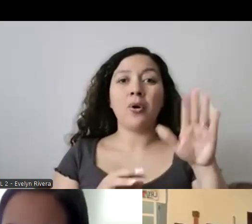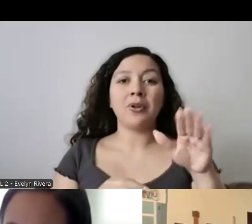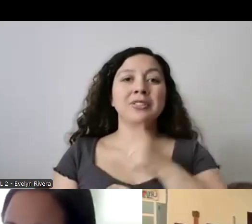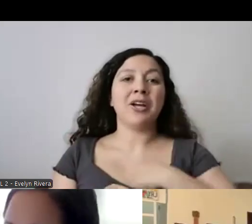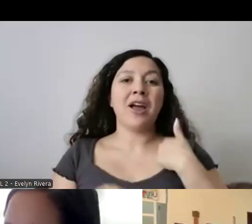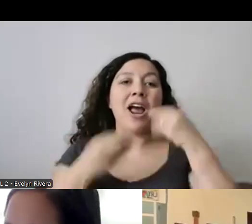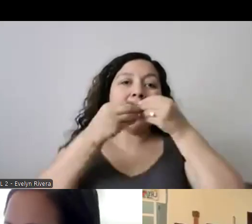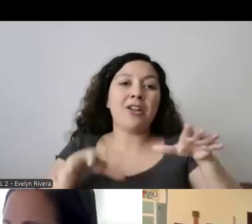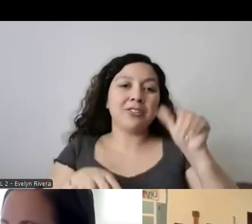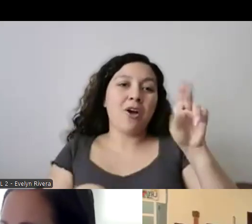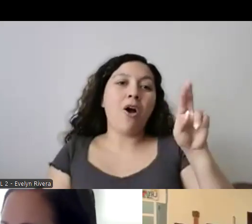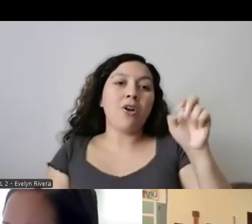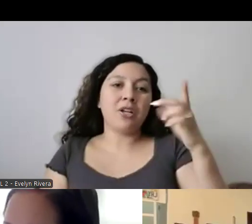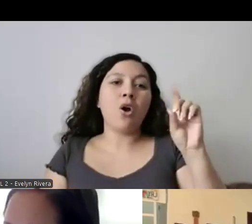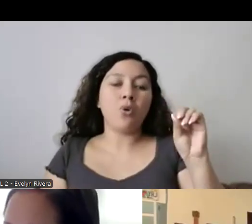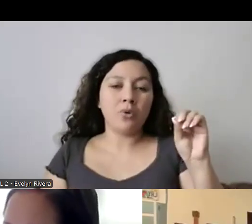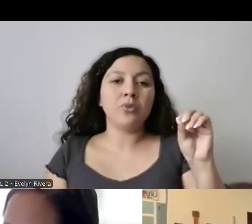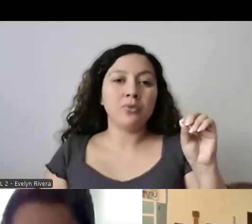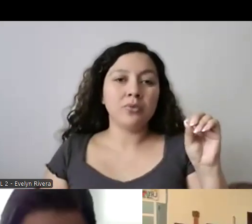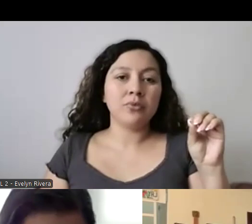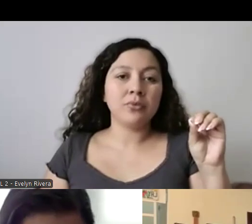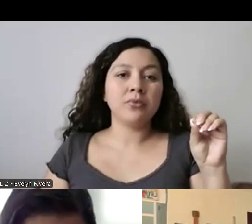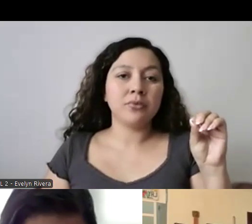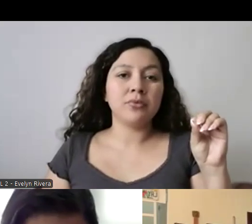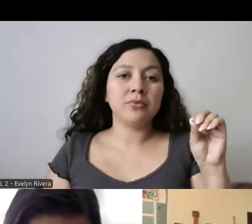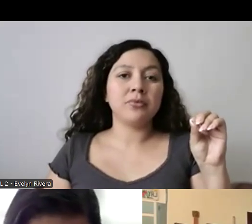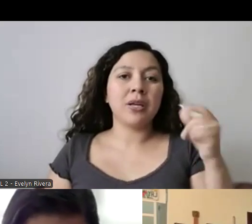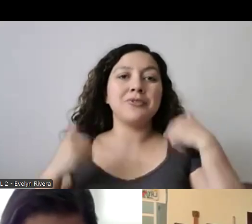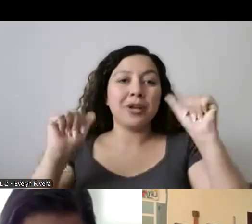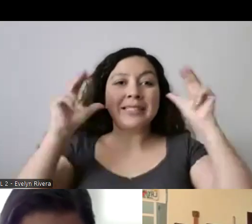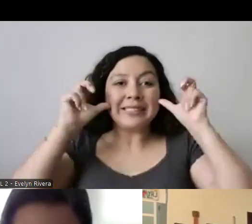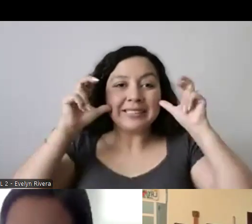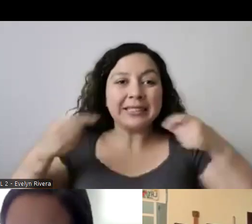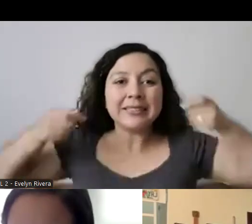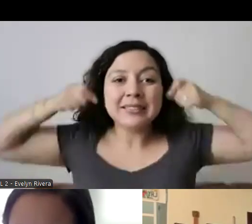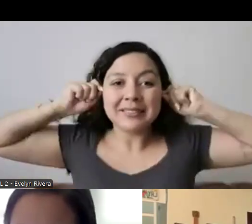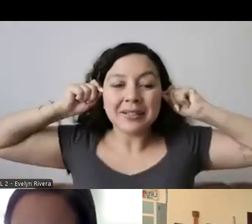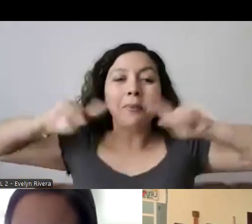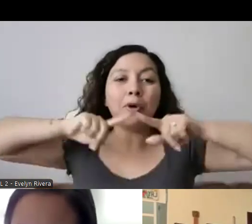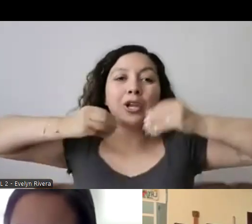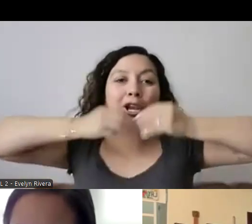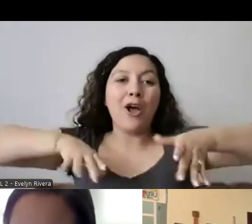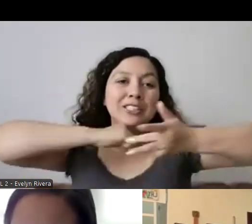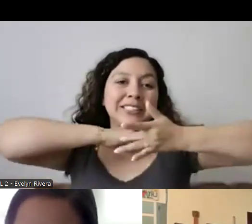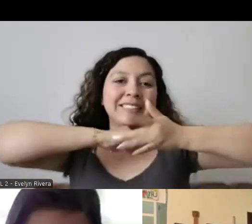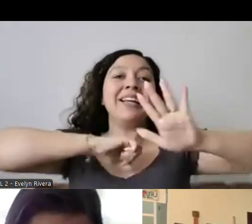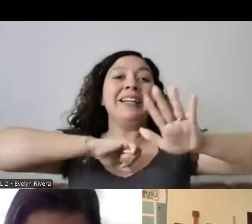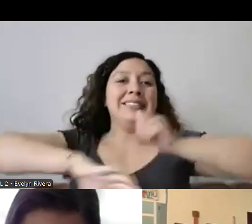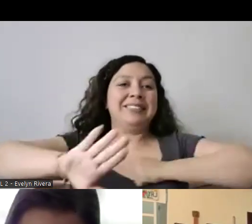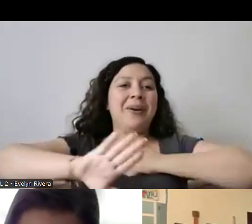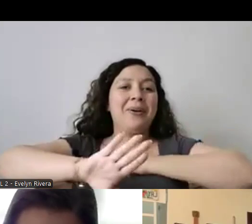I threw on my headset so I could hear what we were talking about, but we went dead here for a second. Oh, I'm